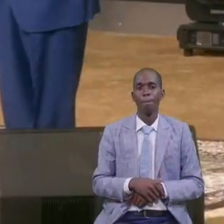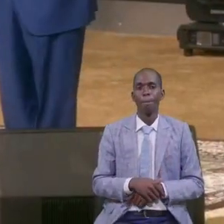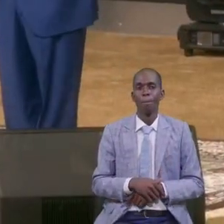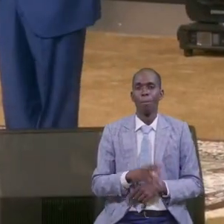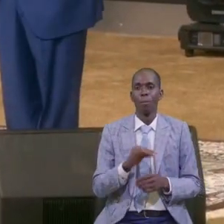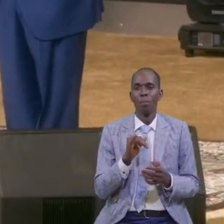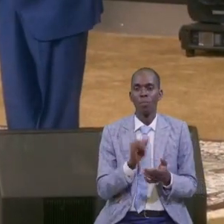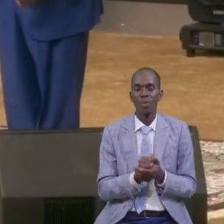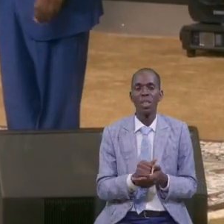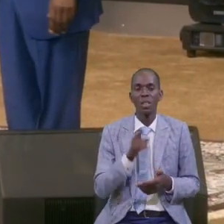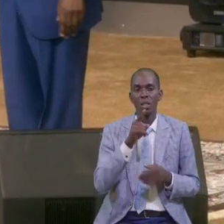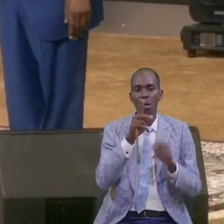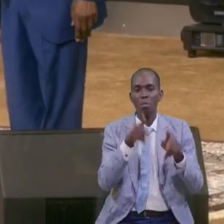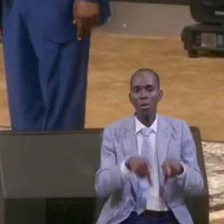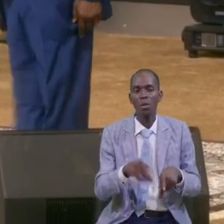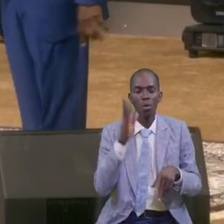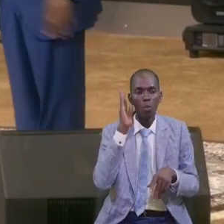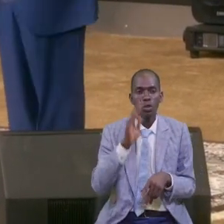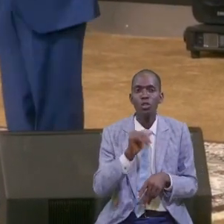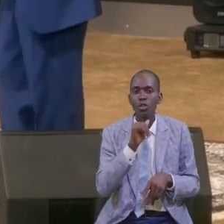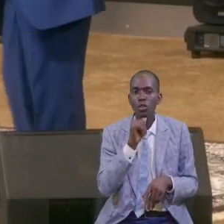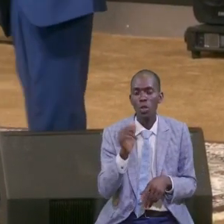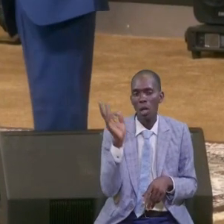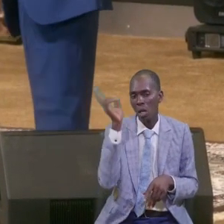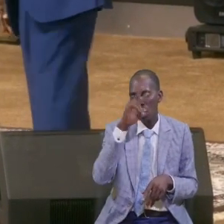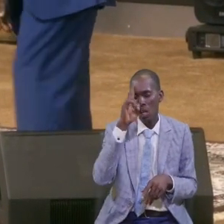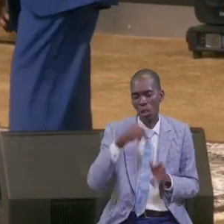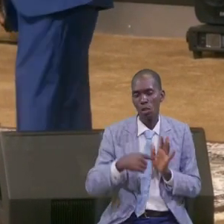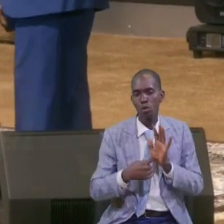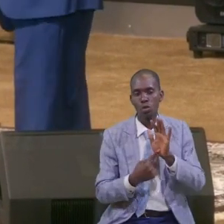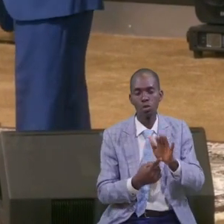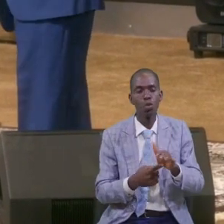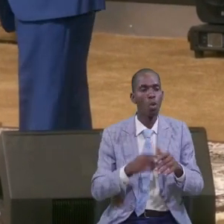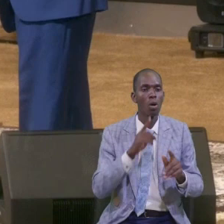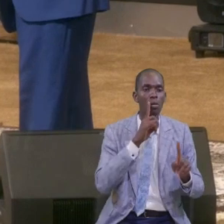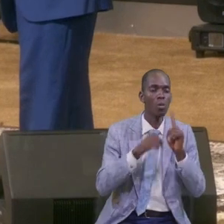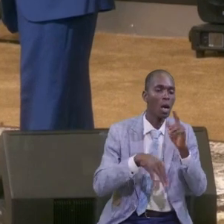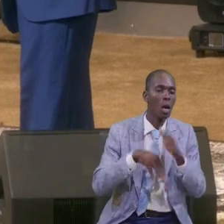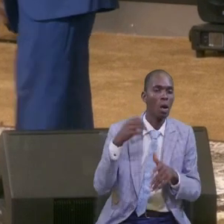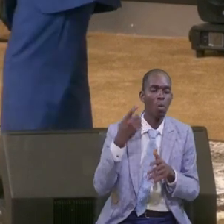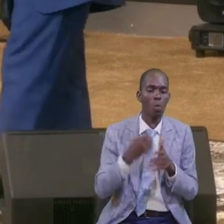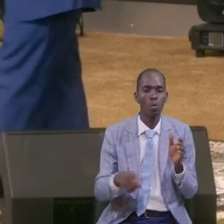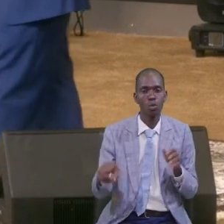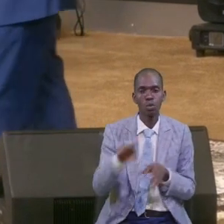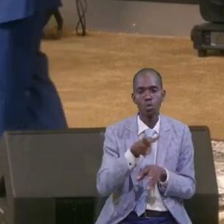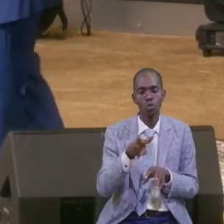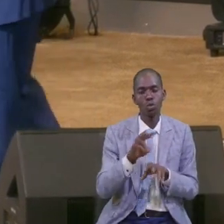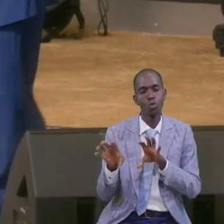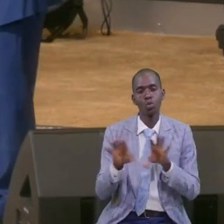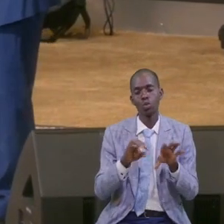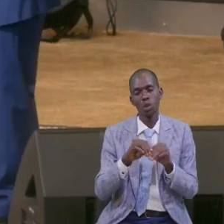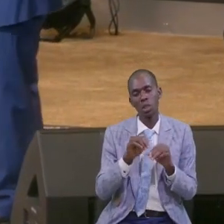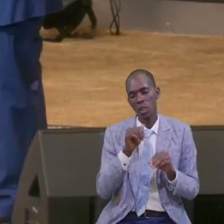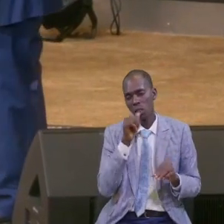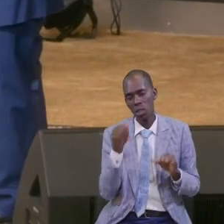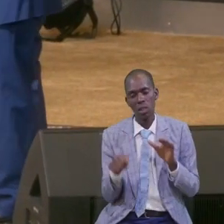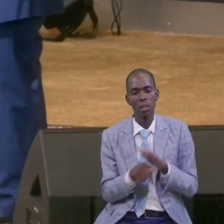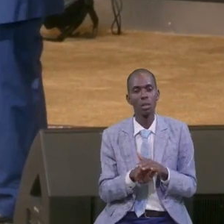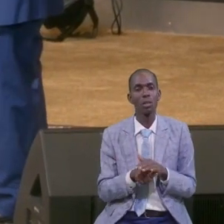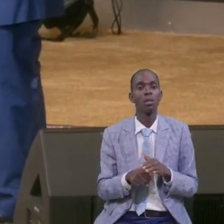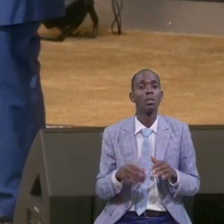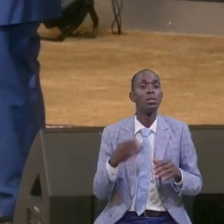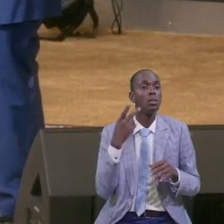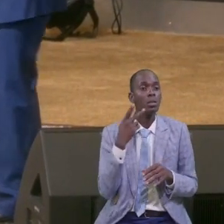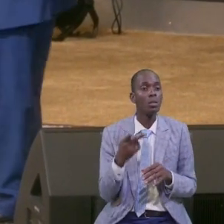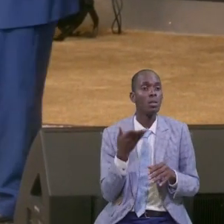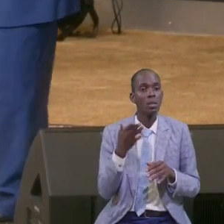not carelessly reveal what you are doing together. There is nothing hid which shall not be